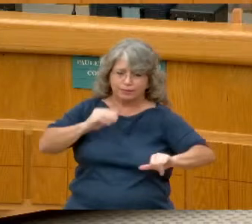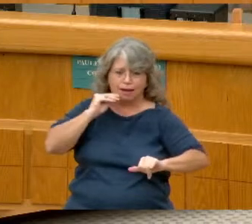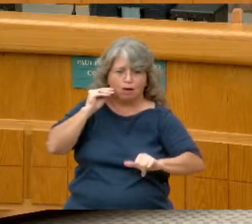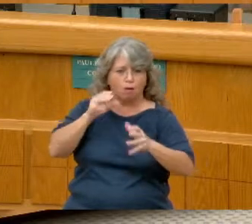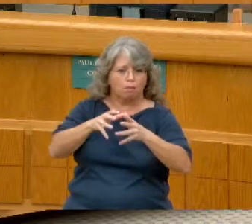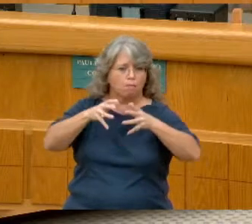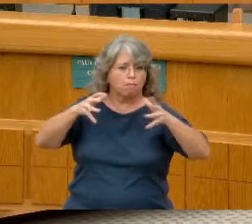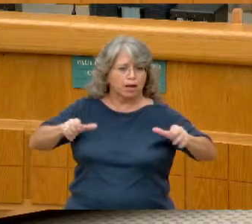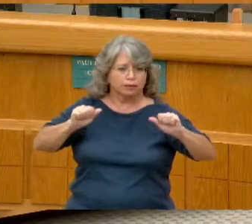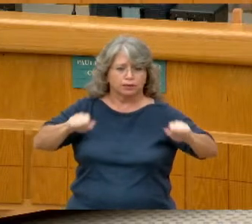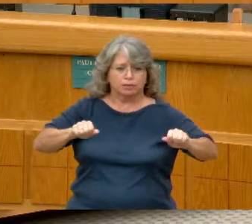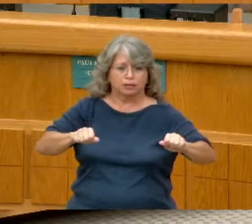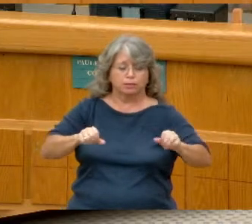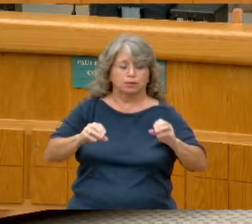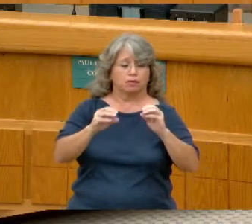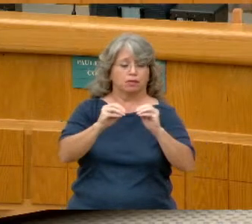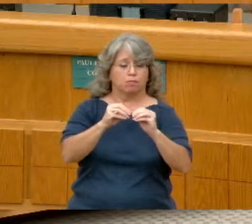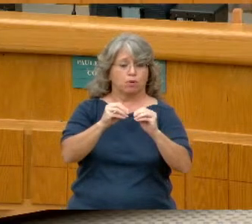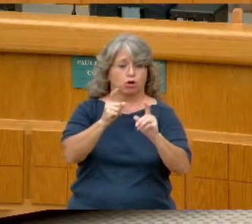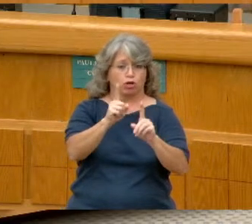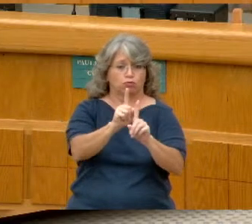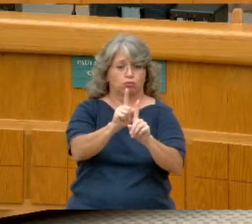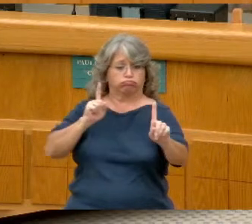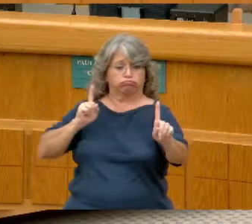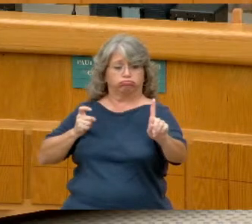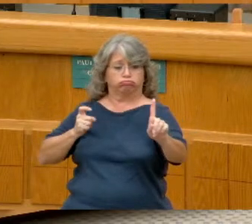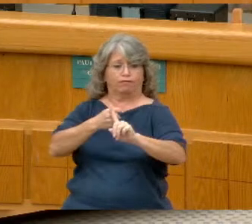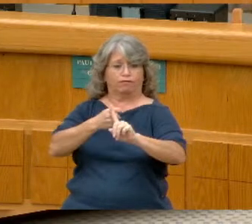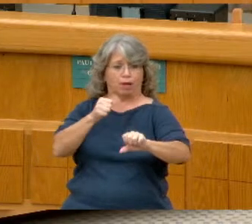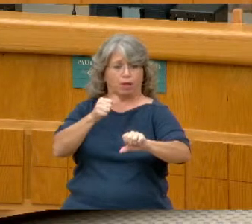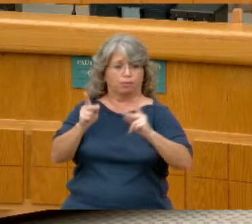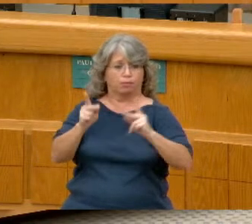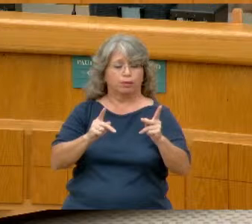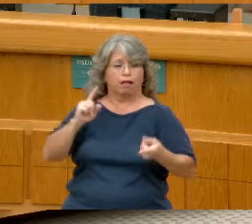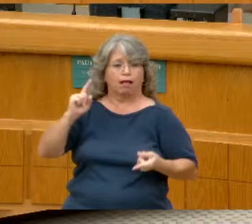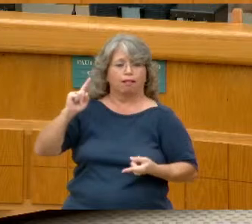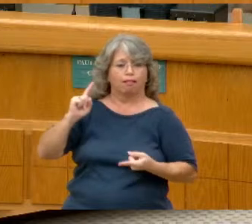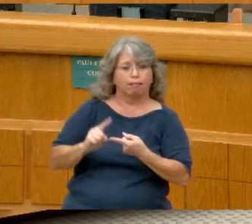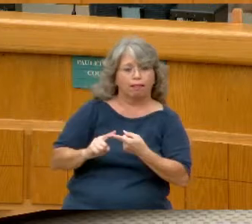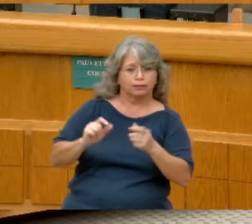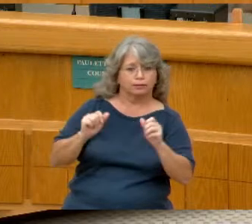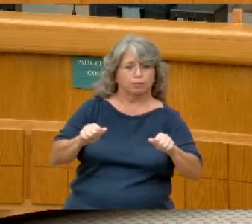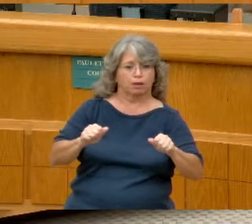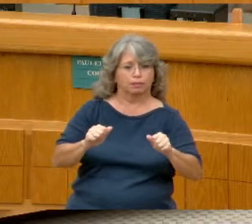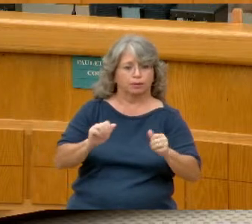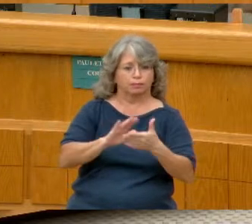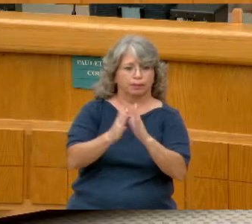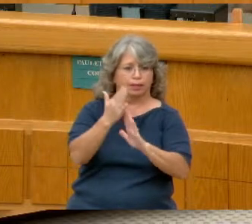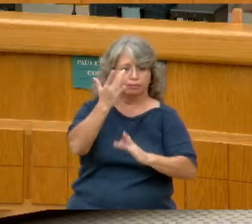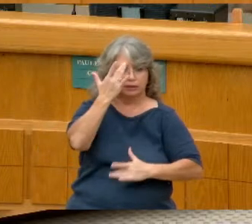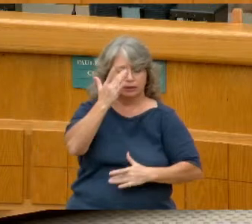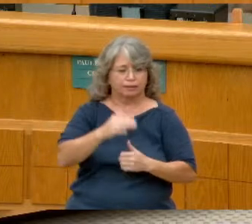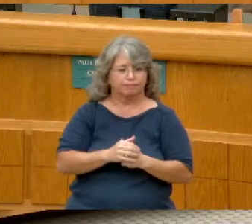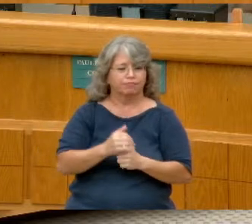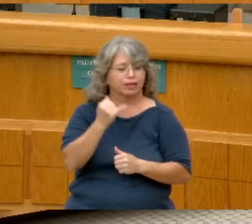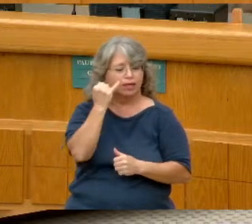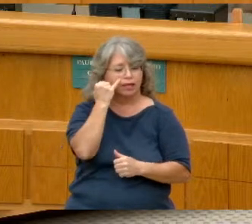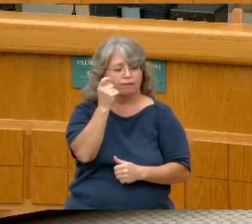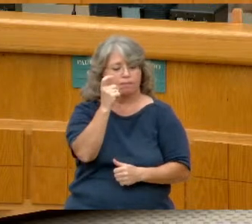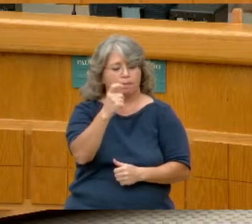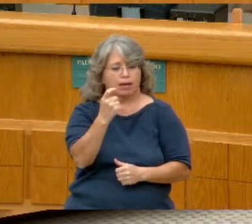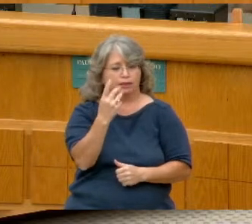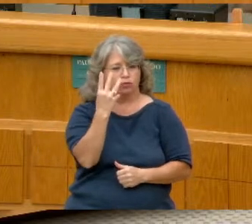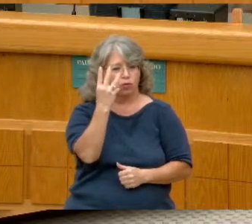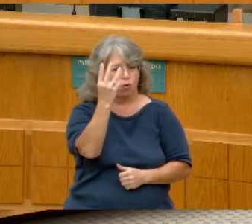are away from others, the less likely you are to get sick. If you must go out, think carefully